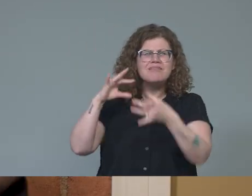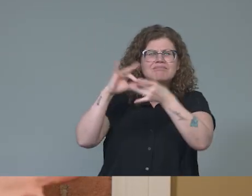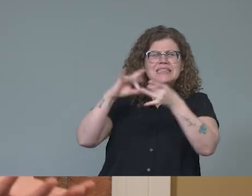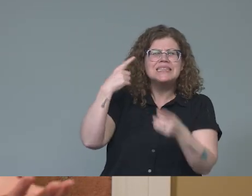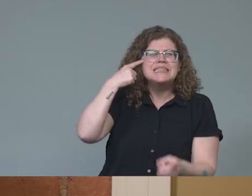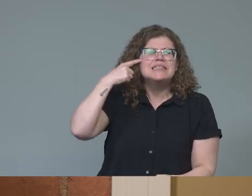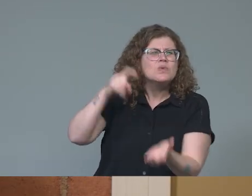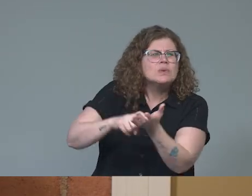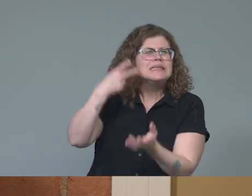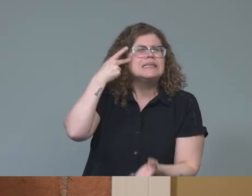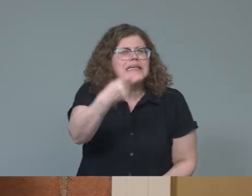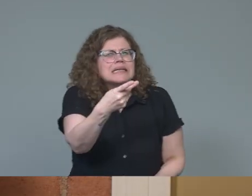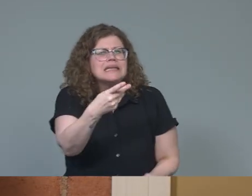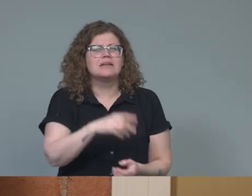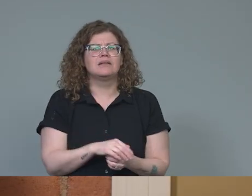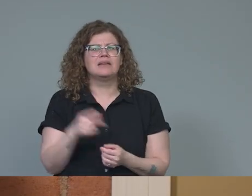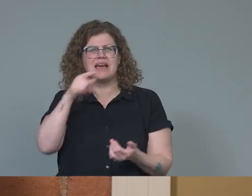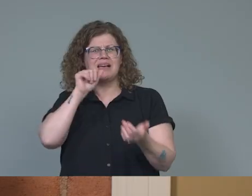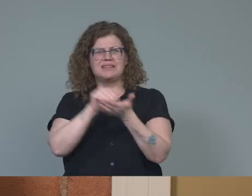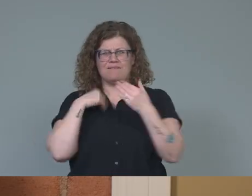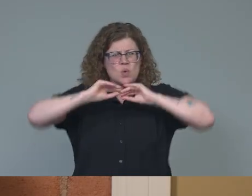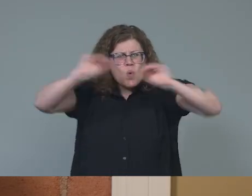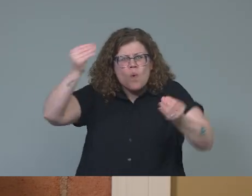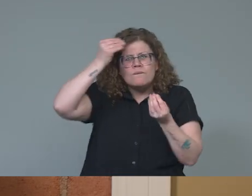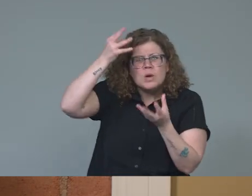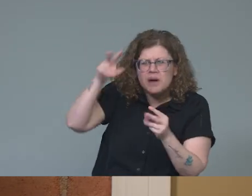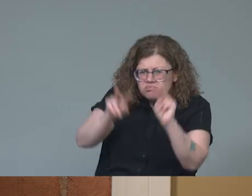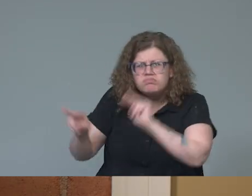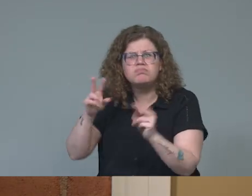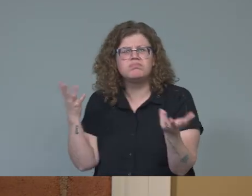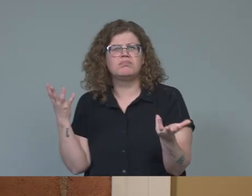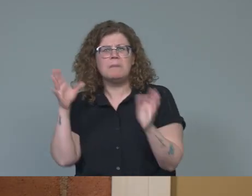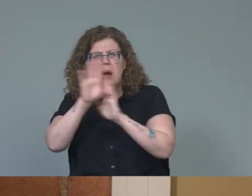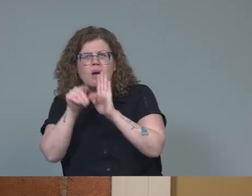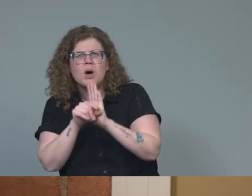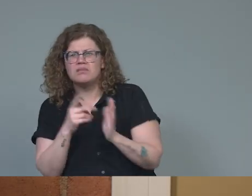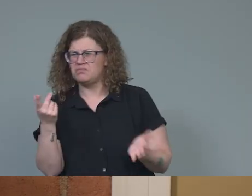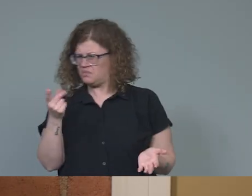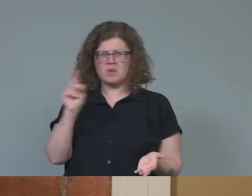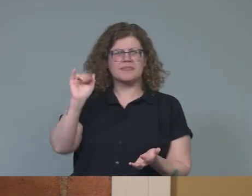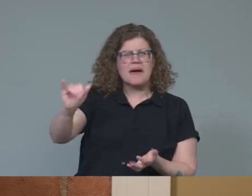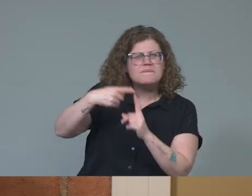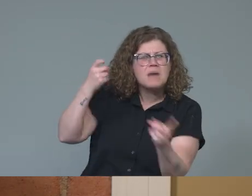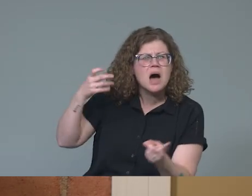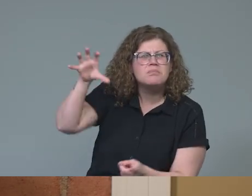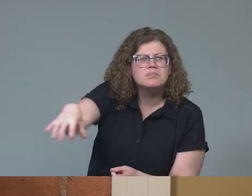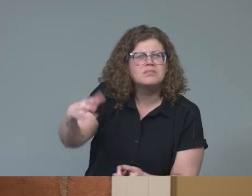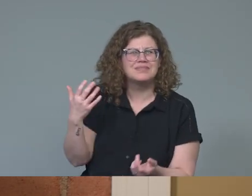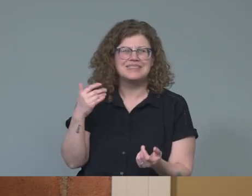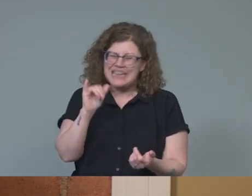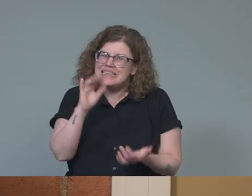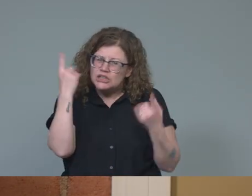ground in the public realm. The public suddenly has something that they're looking at, and they have no information or background about where it came